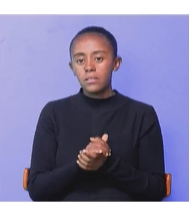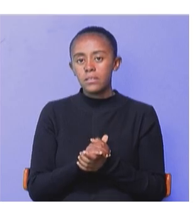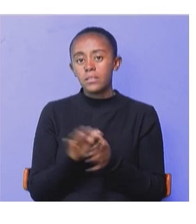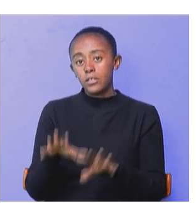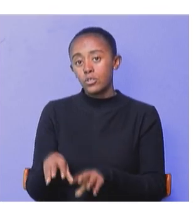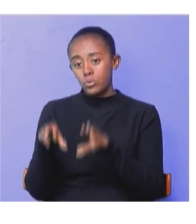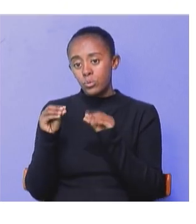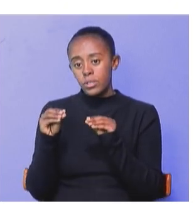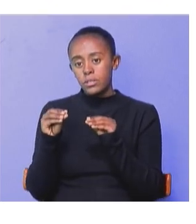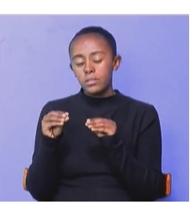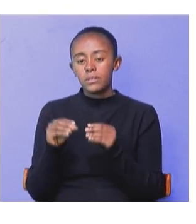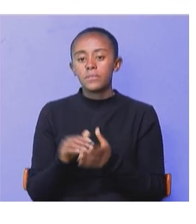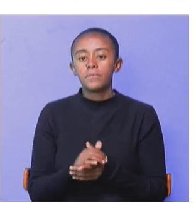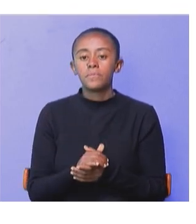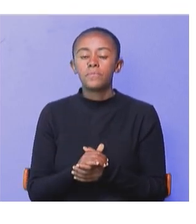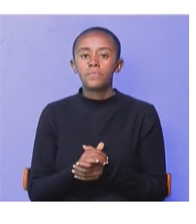students